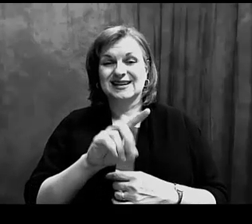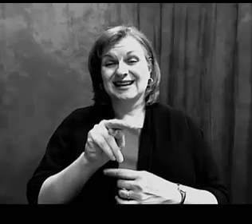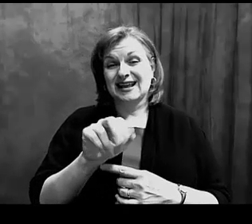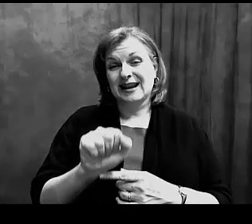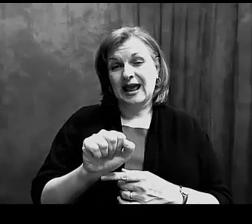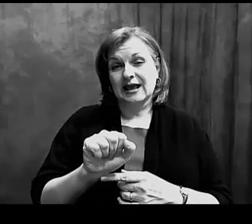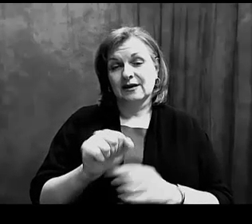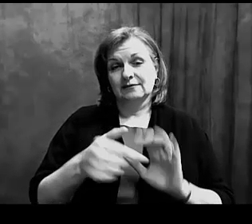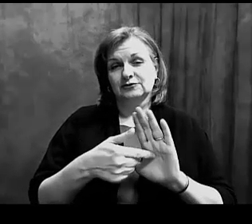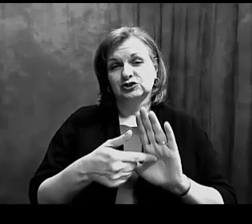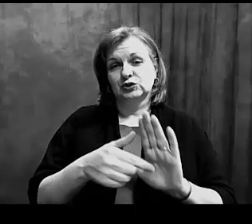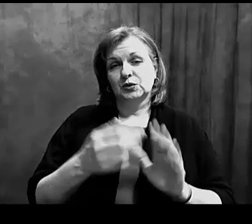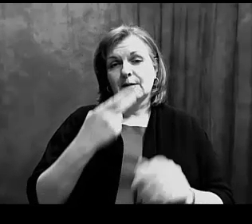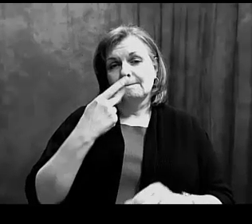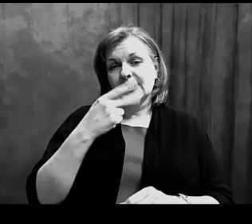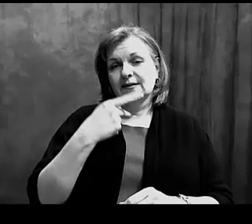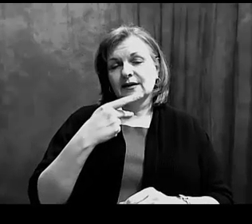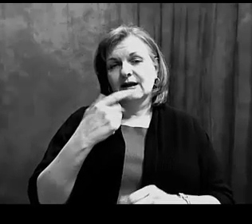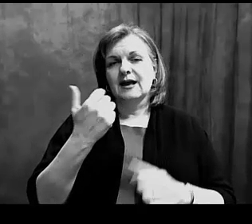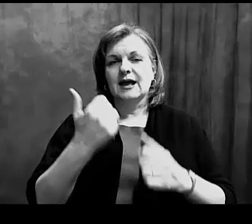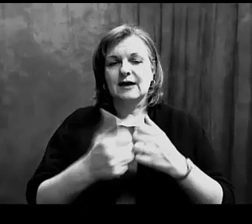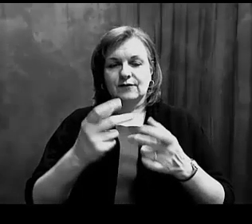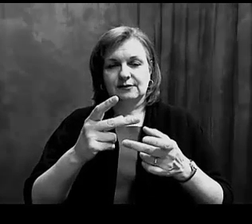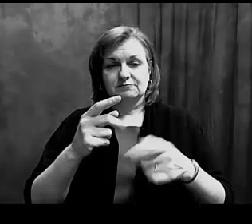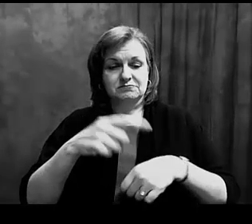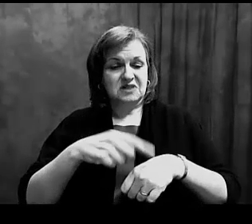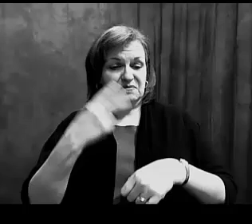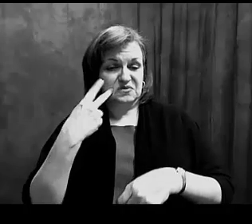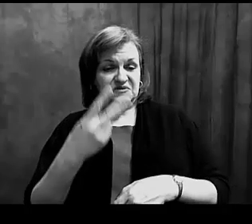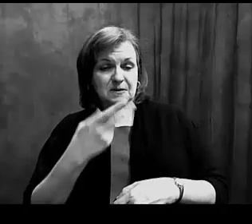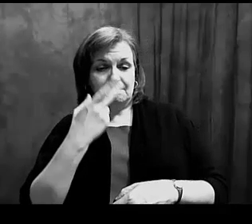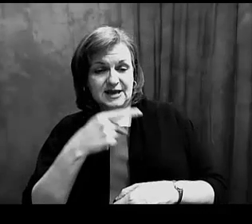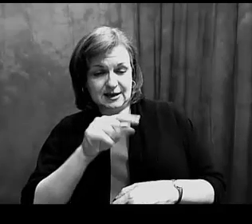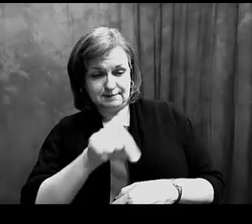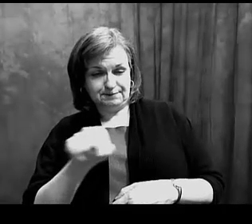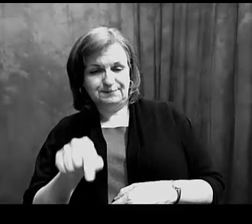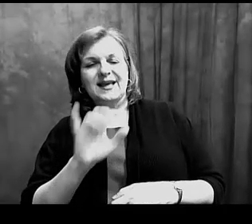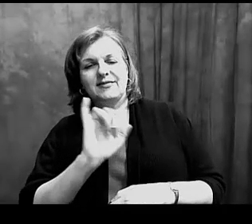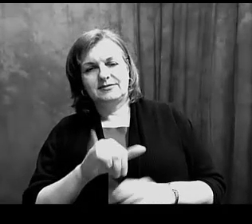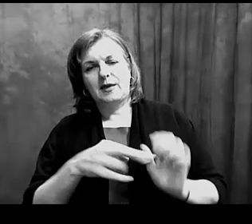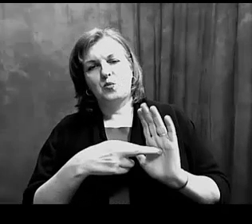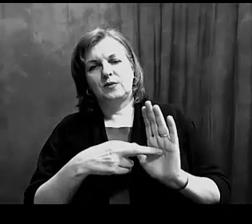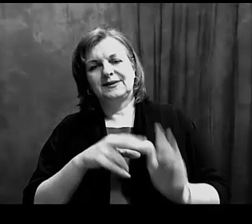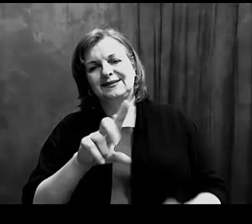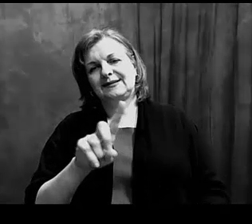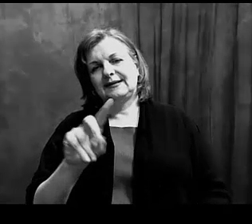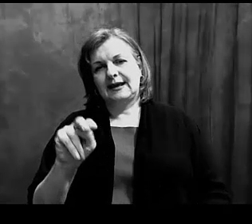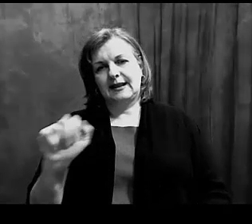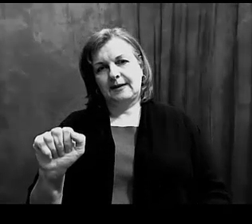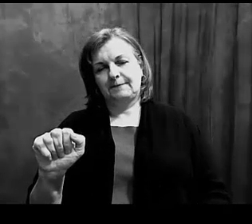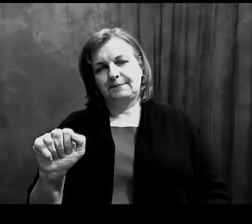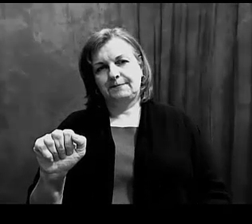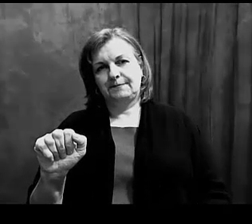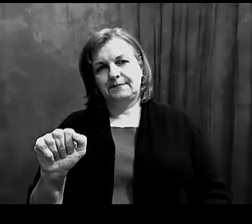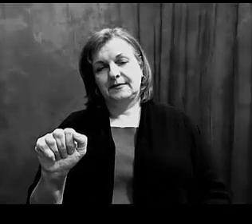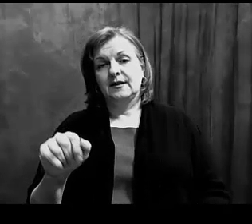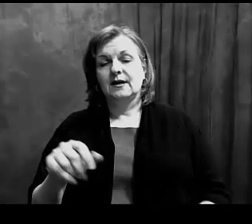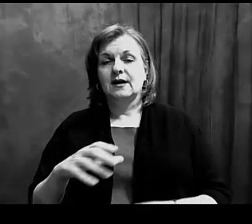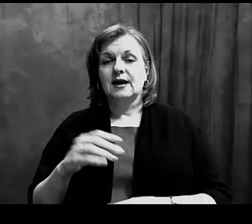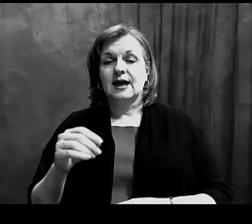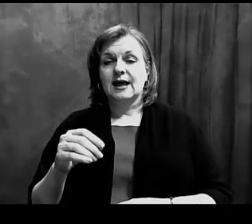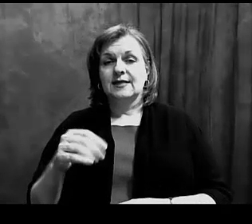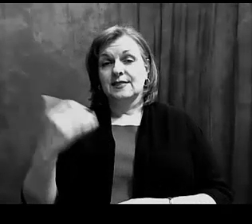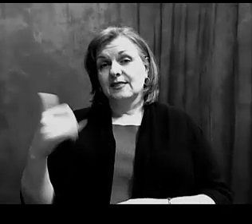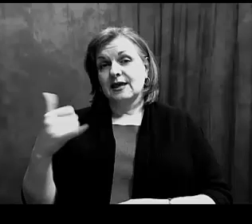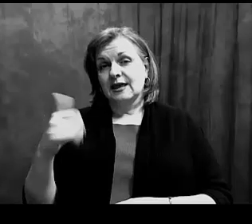fluorescent markers. So in this case, the DNA is actually labeled pink. So any place you see pink,